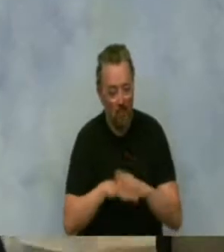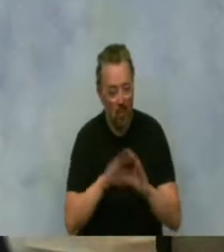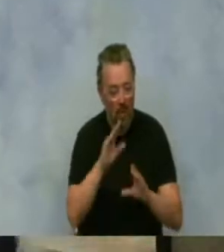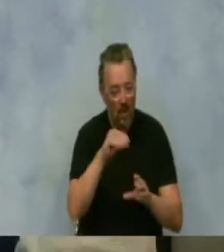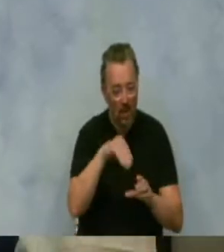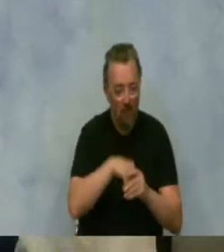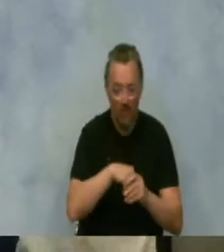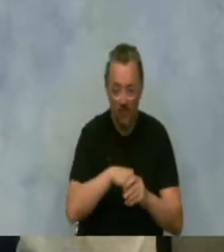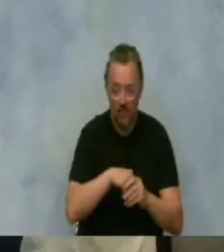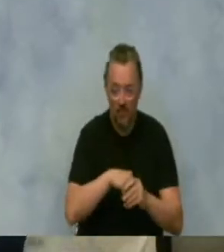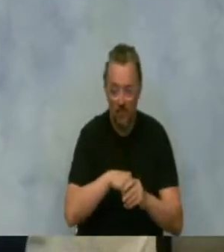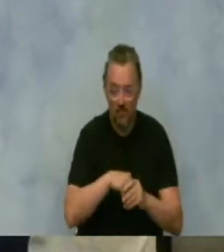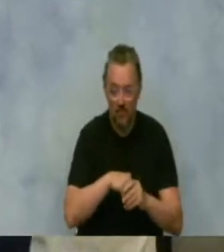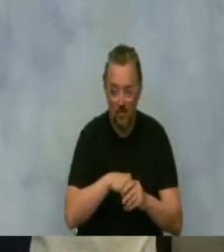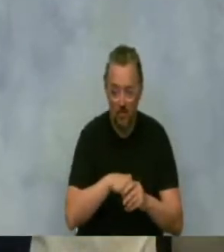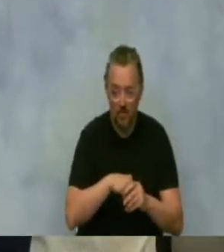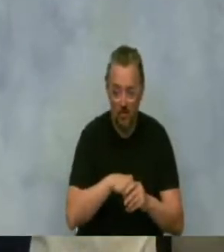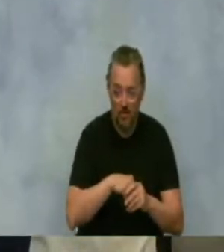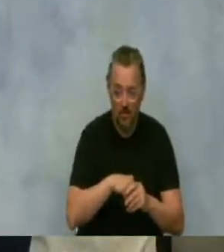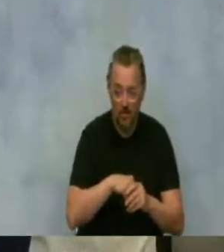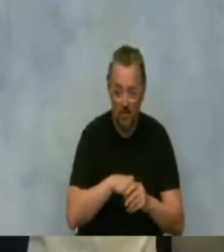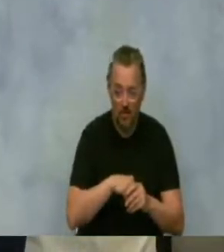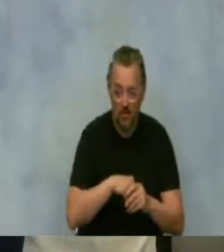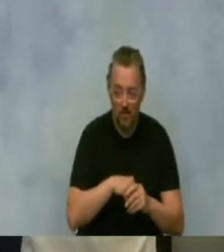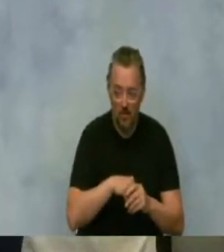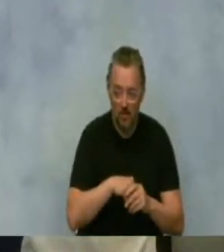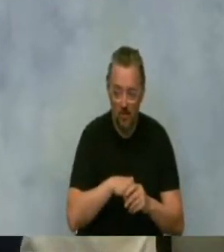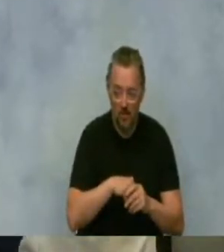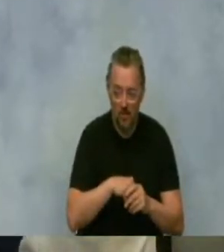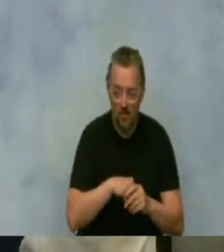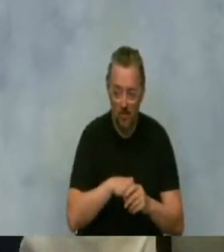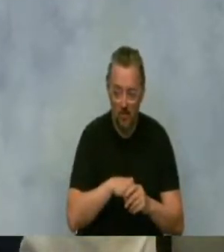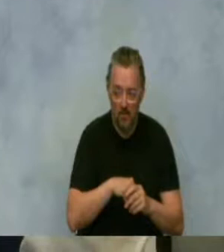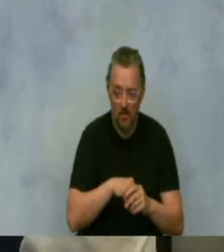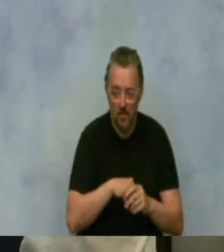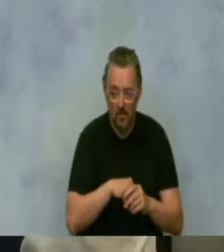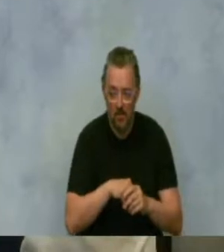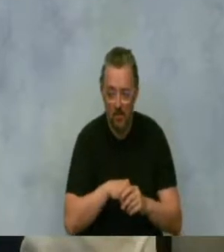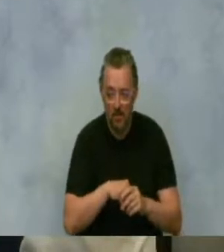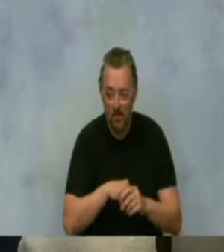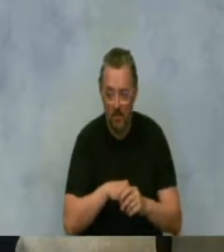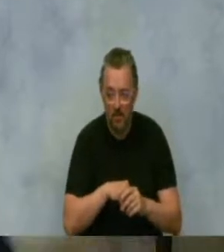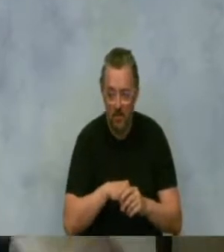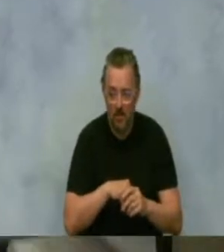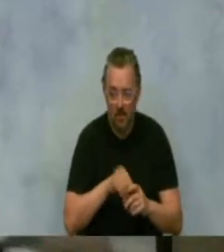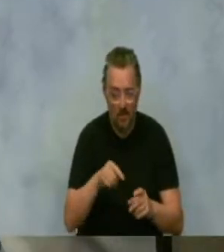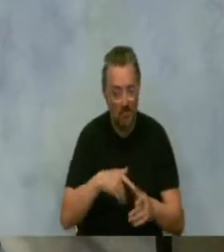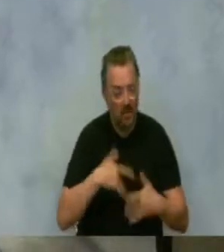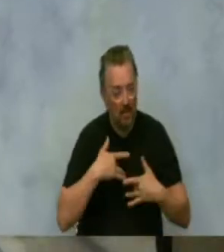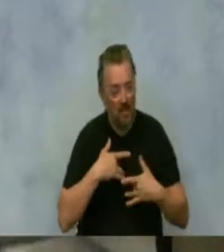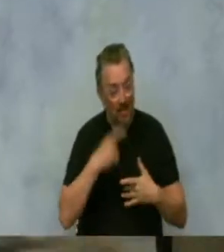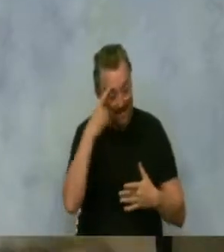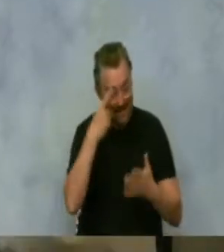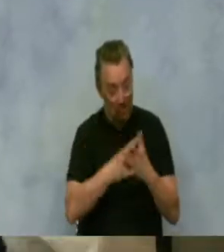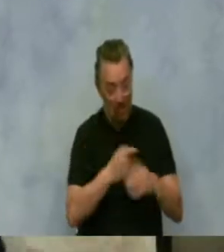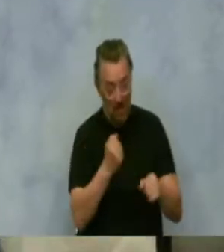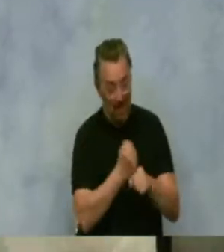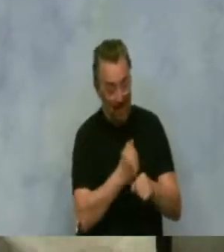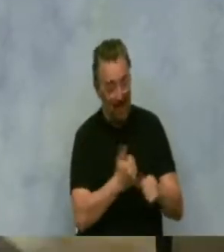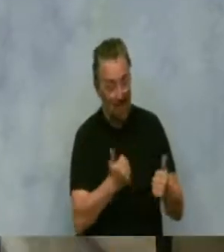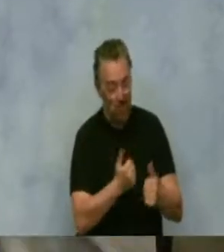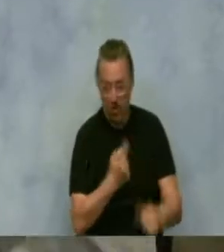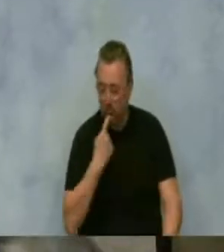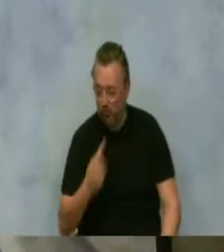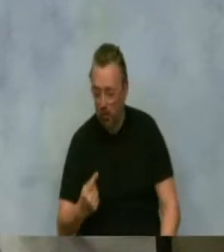feel is necessary. That decisions are made and they're told about them,